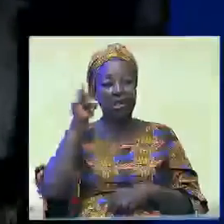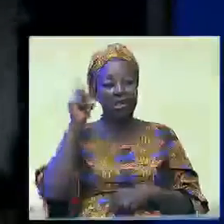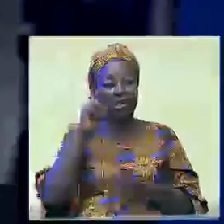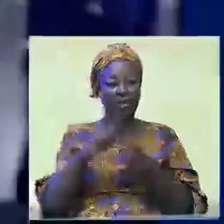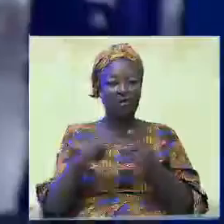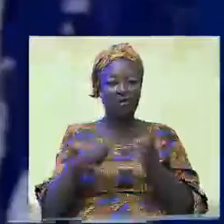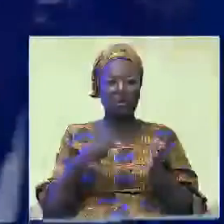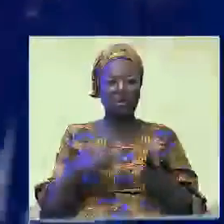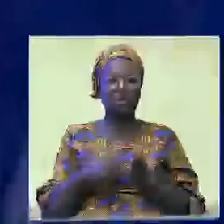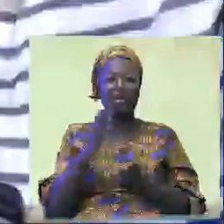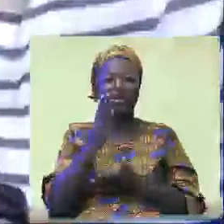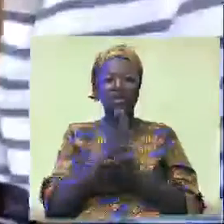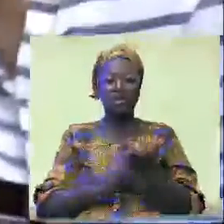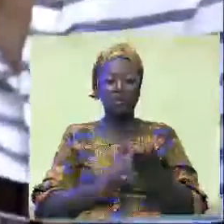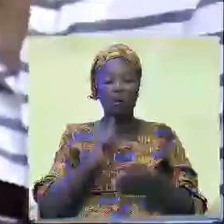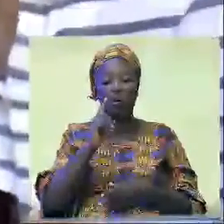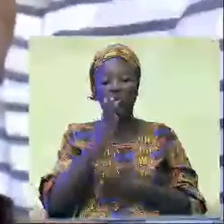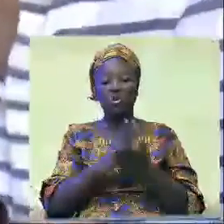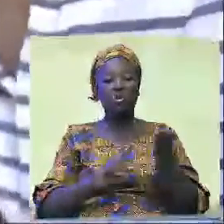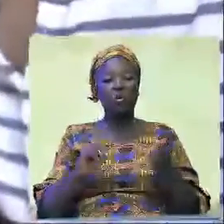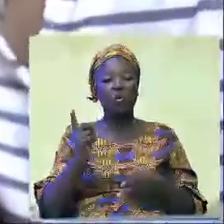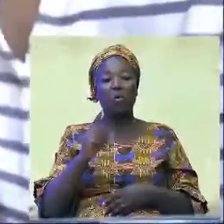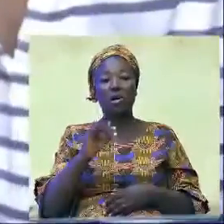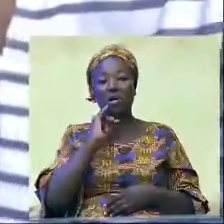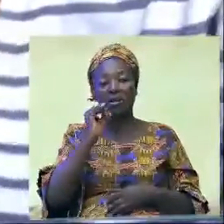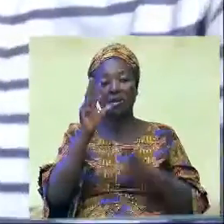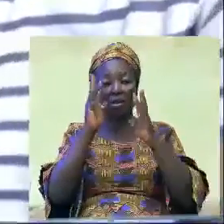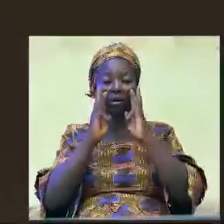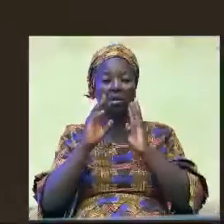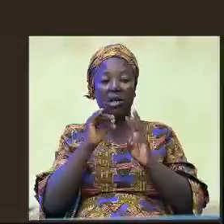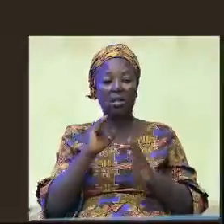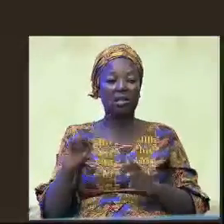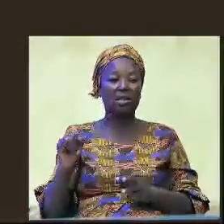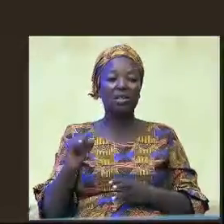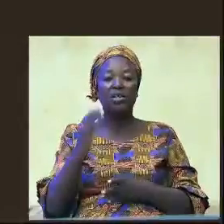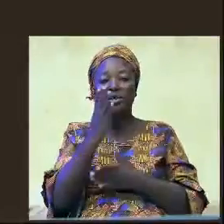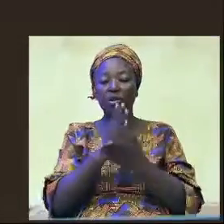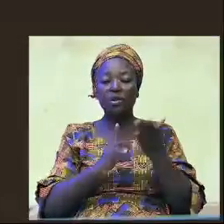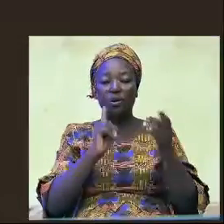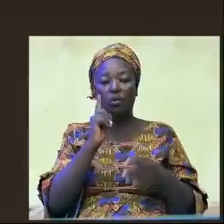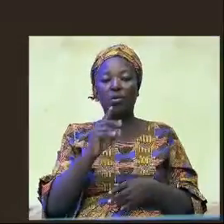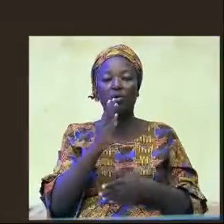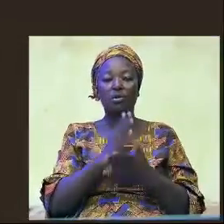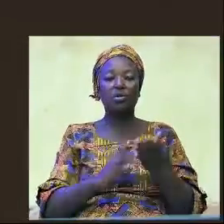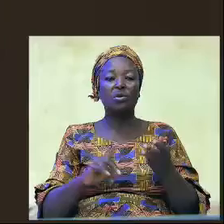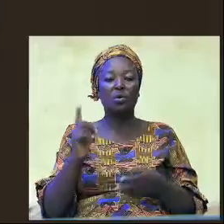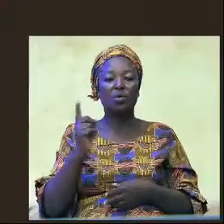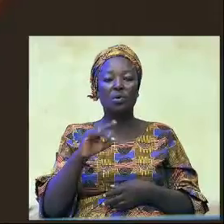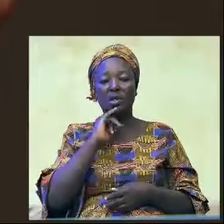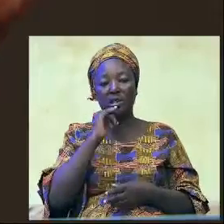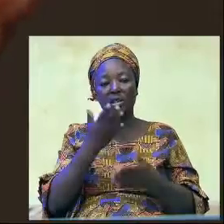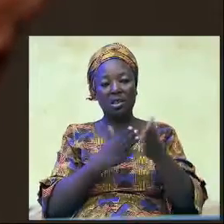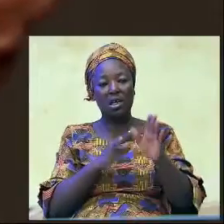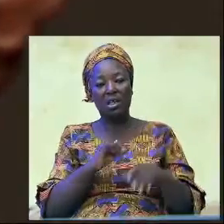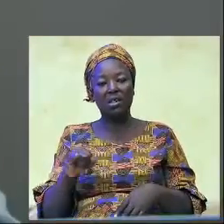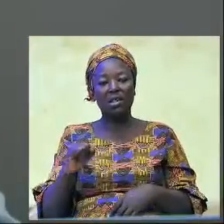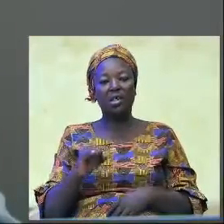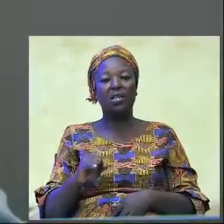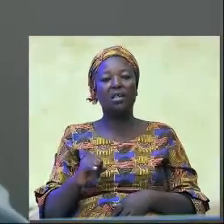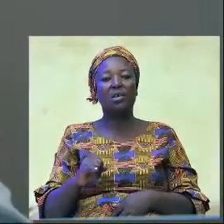family and friends. Listen to this. Someone somewhere is crying.